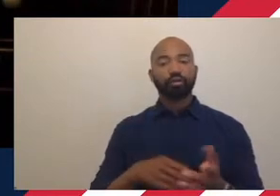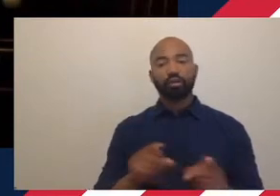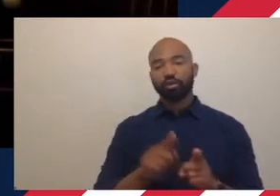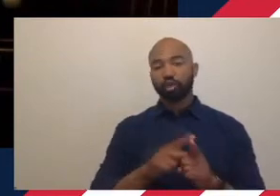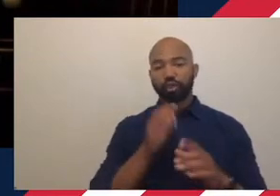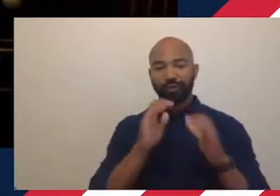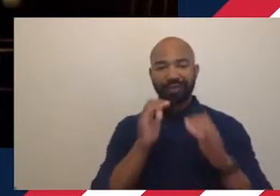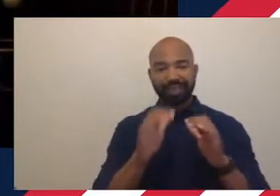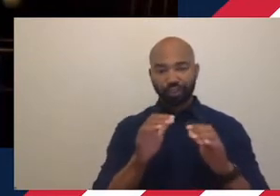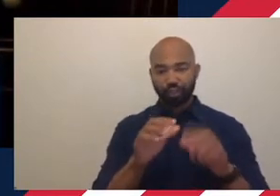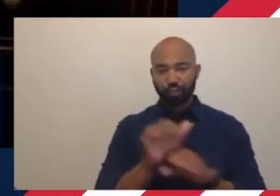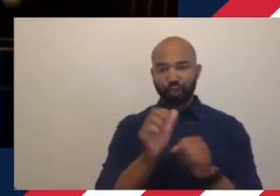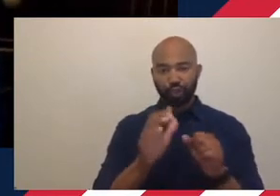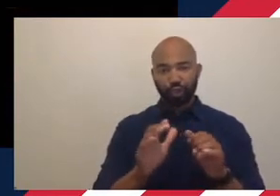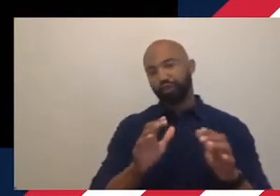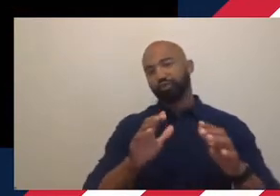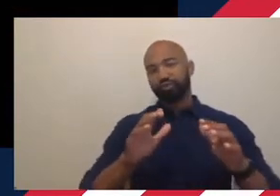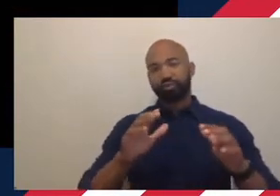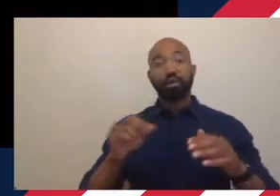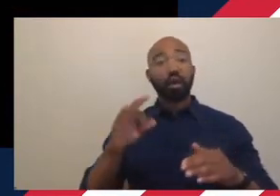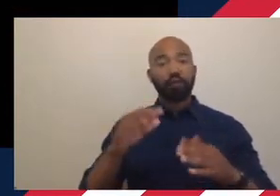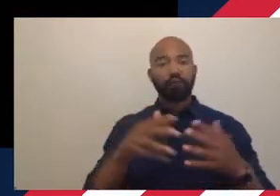Union.